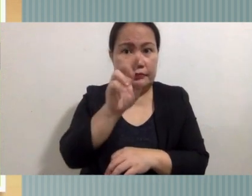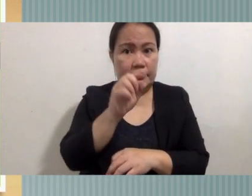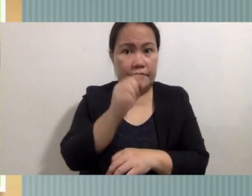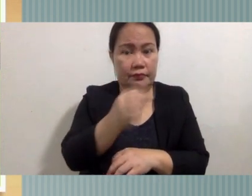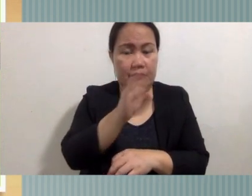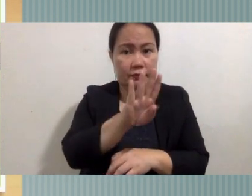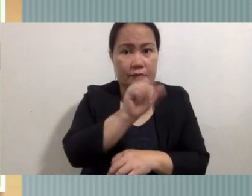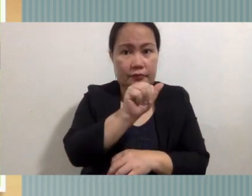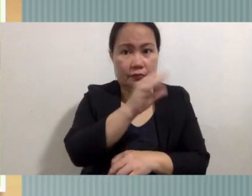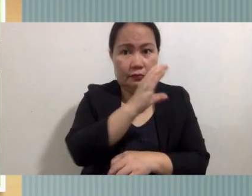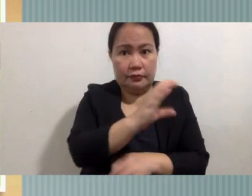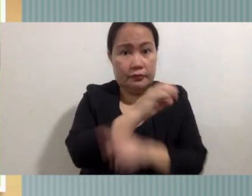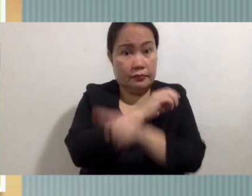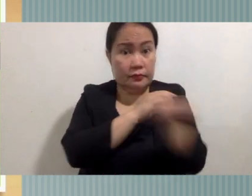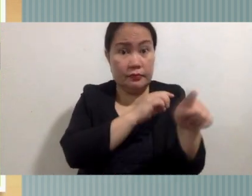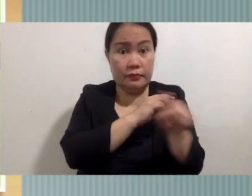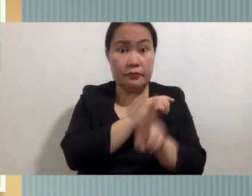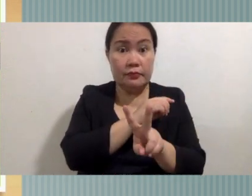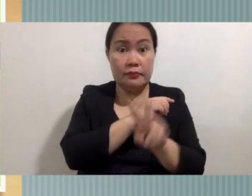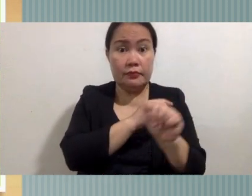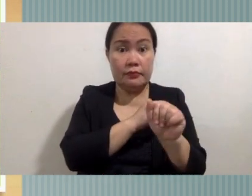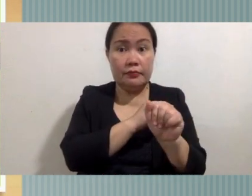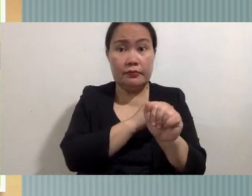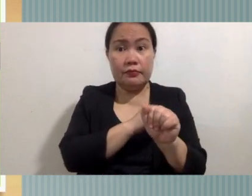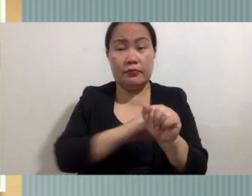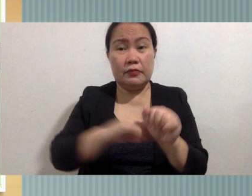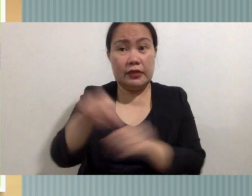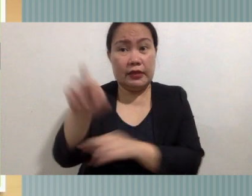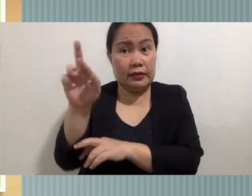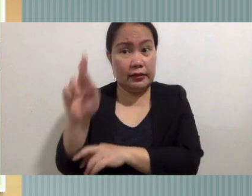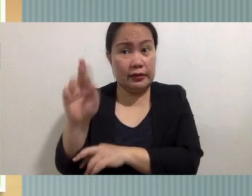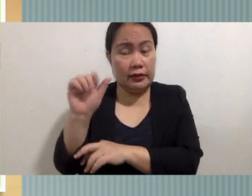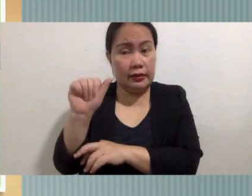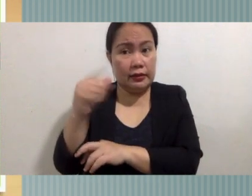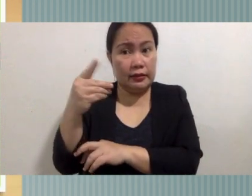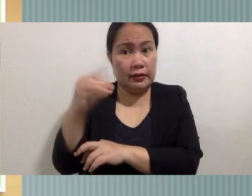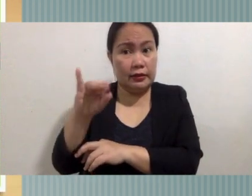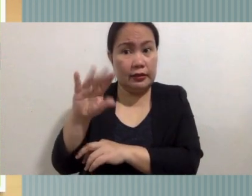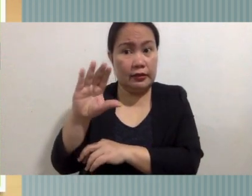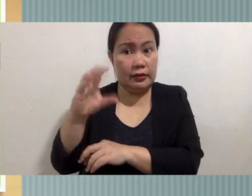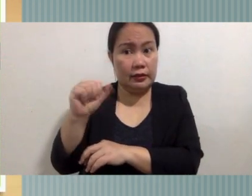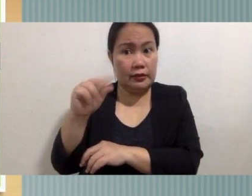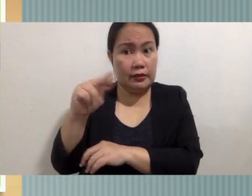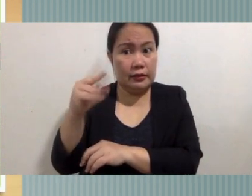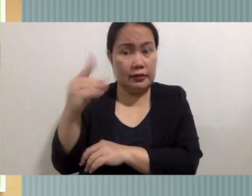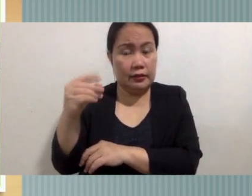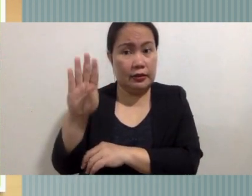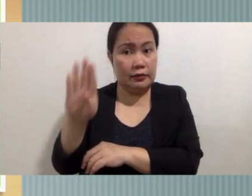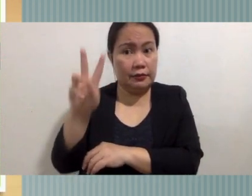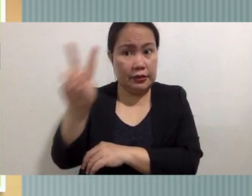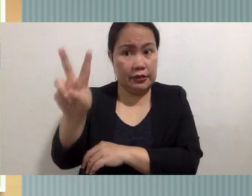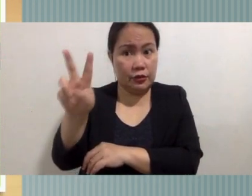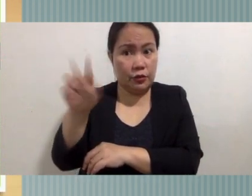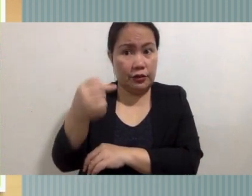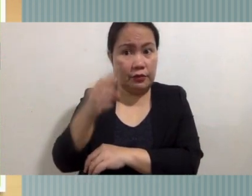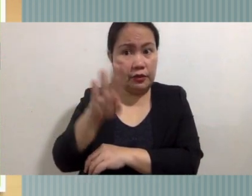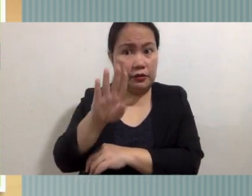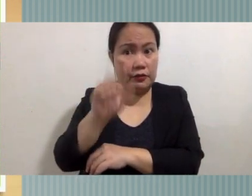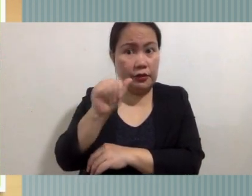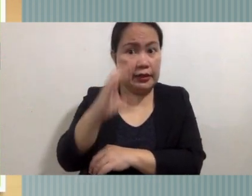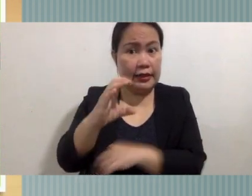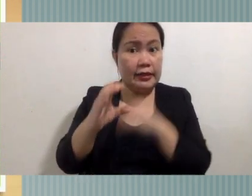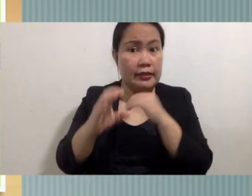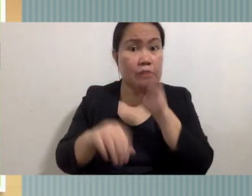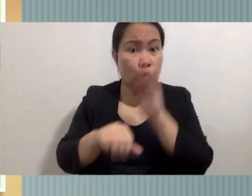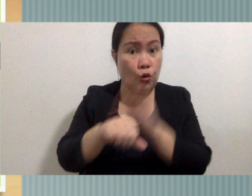minus 4ac all over 2a. The radicand b squared minus 4ac is